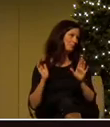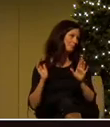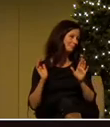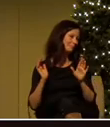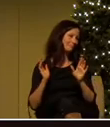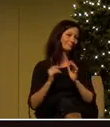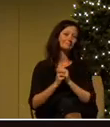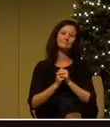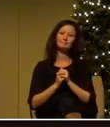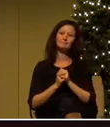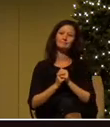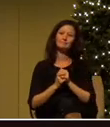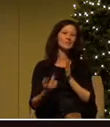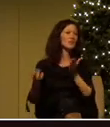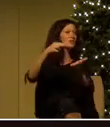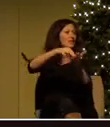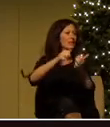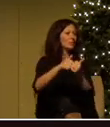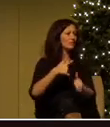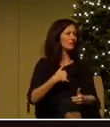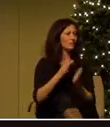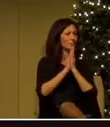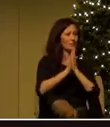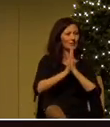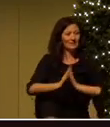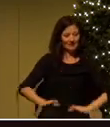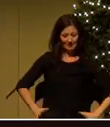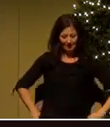Why don't you stand with me? Let's pray.